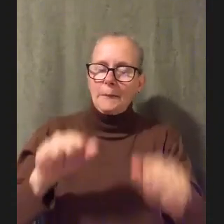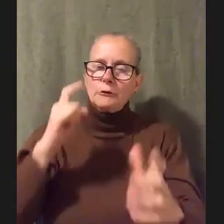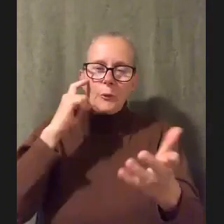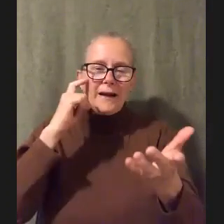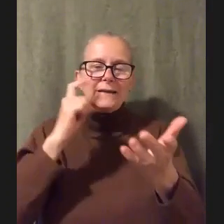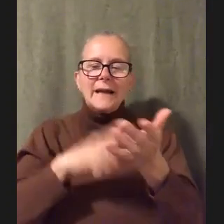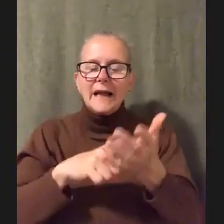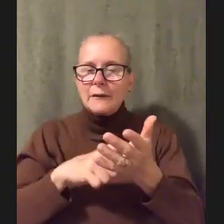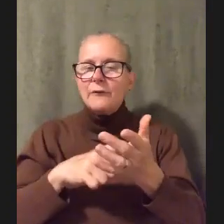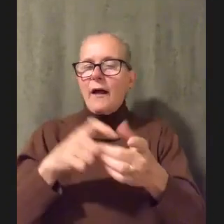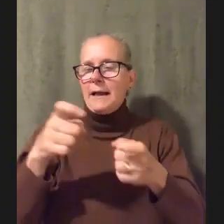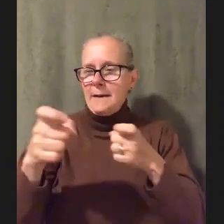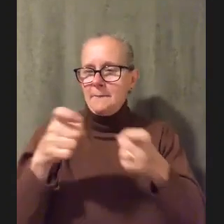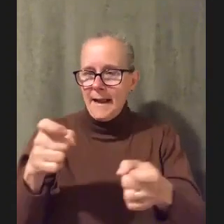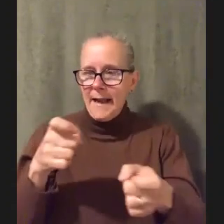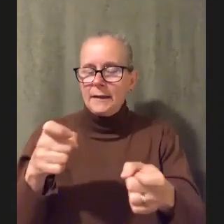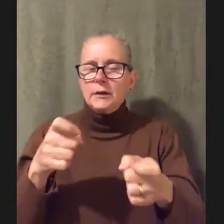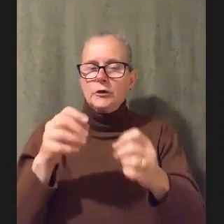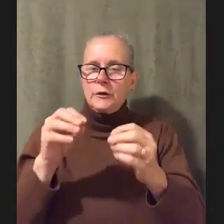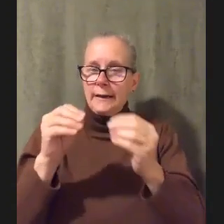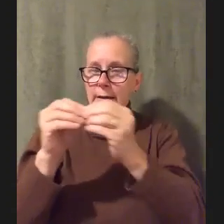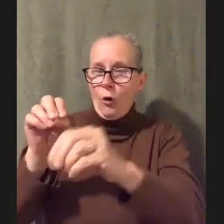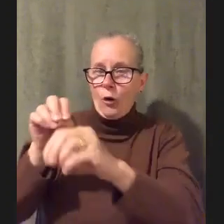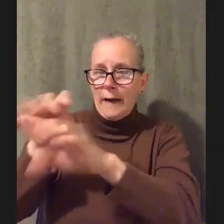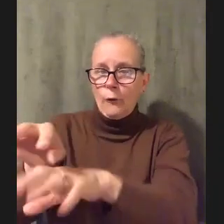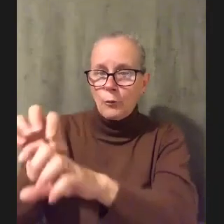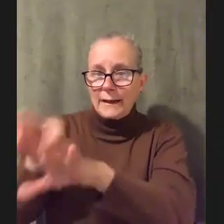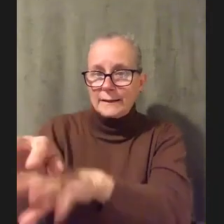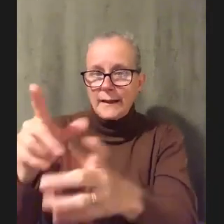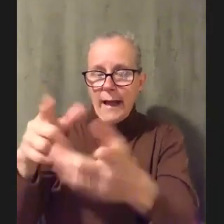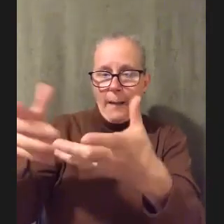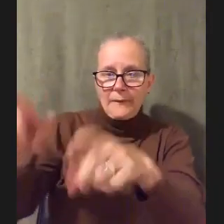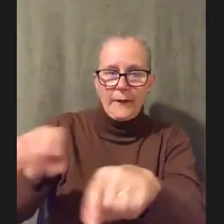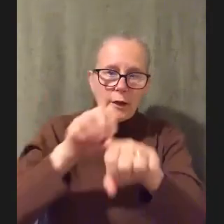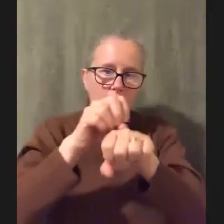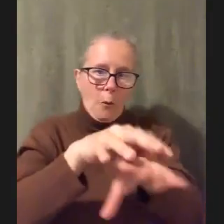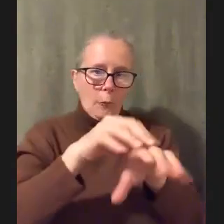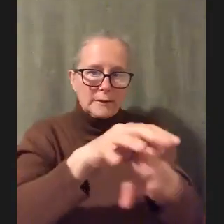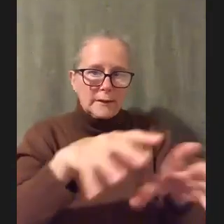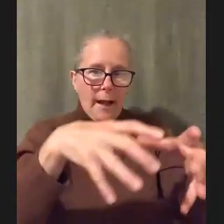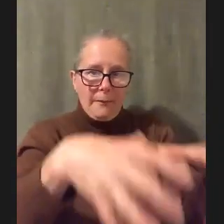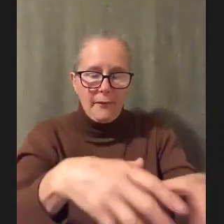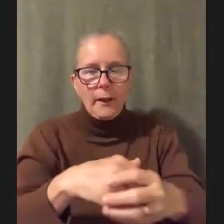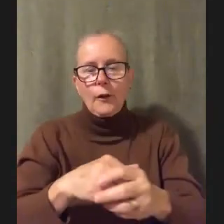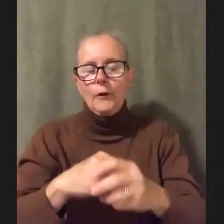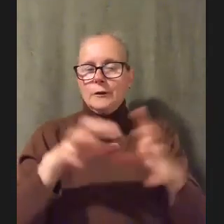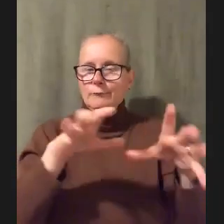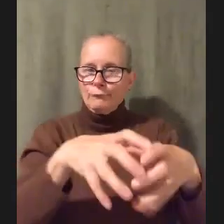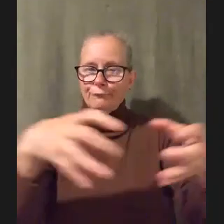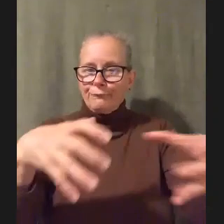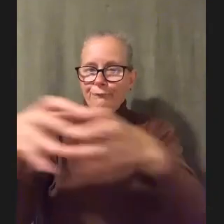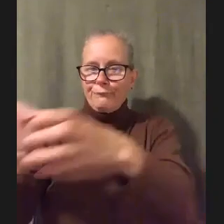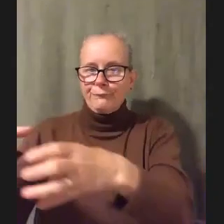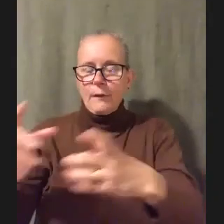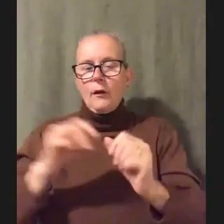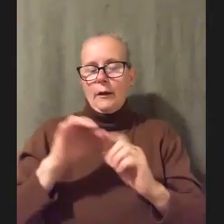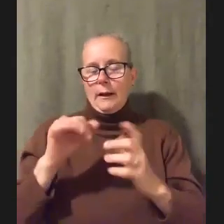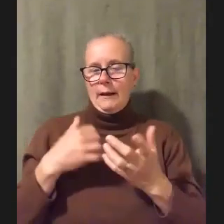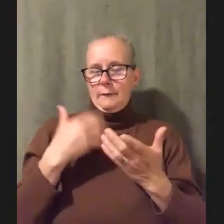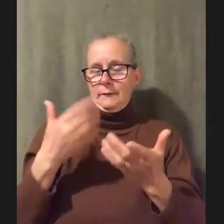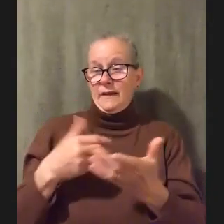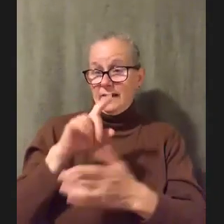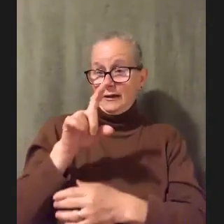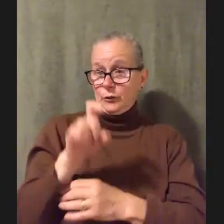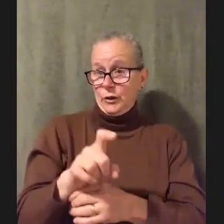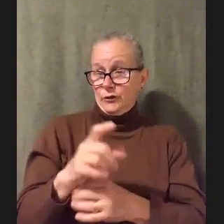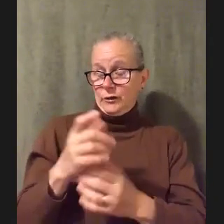manage outbreaks. We need contact tracing ability on a broader scale, which is the next question up